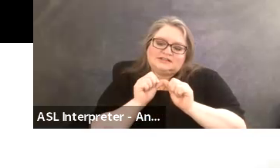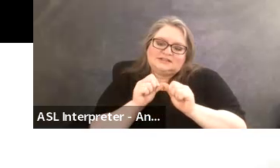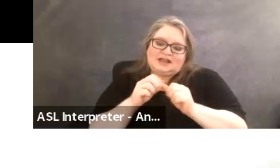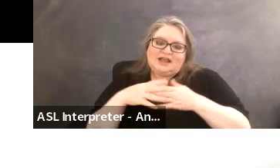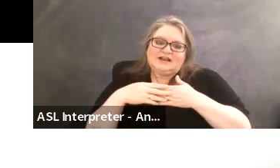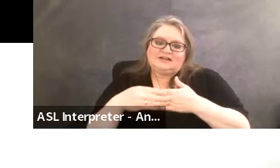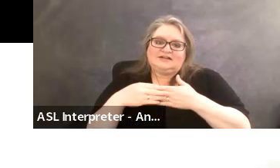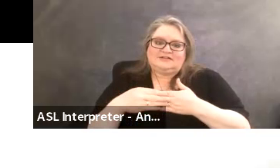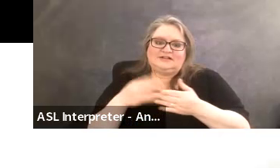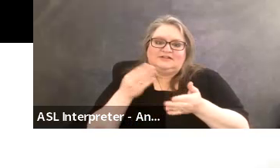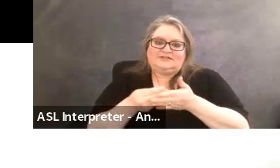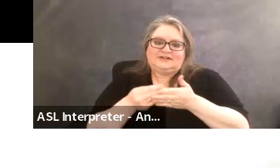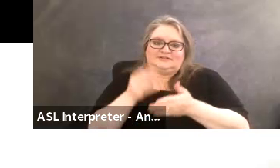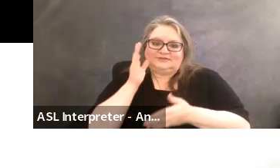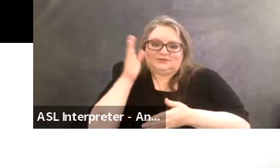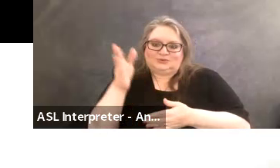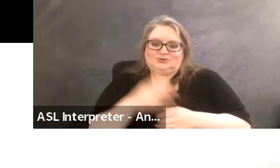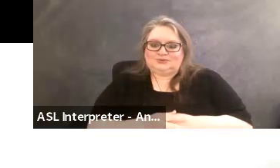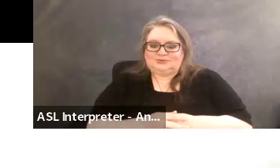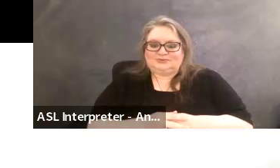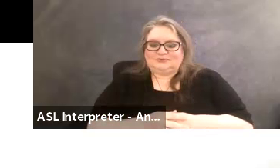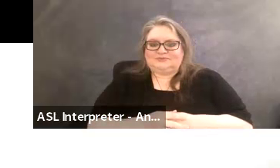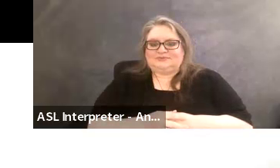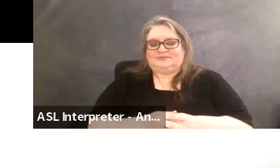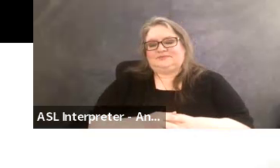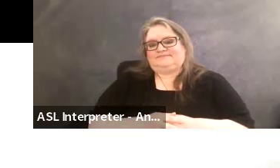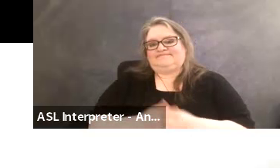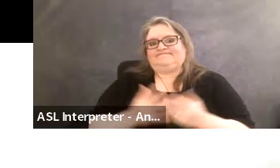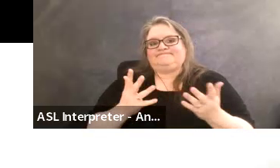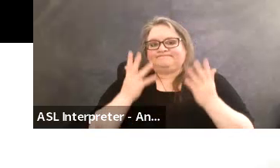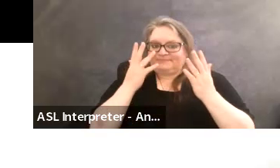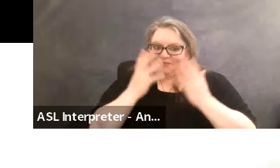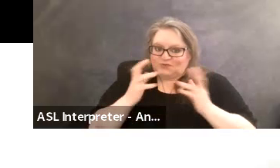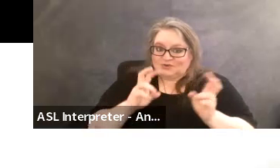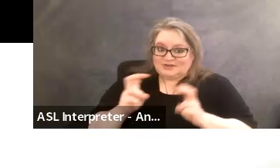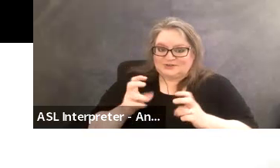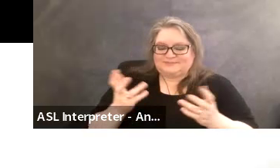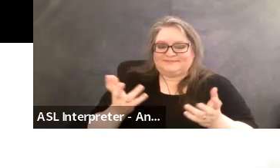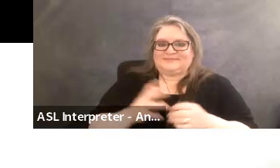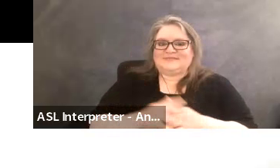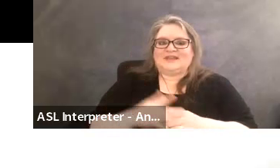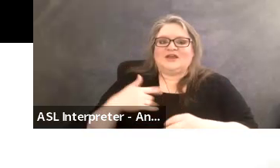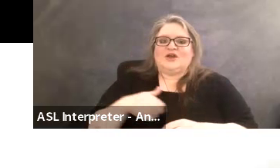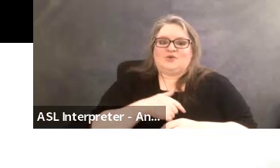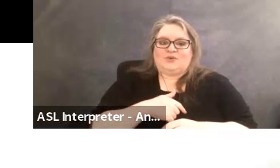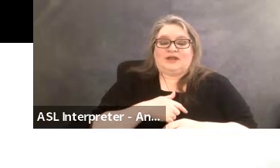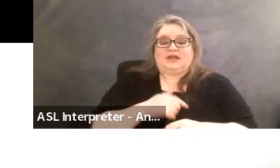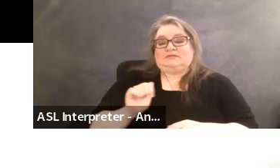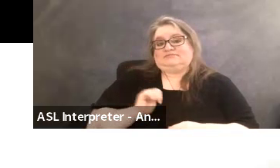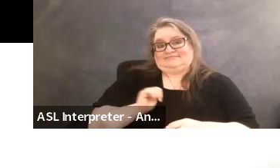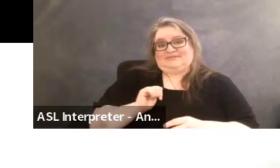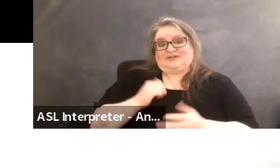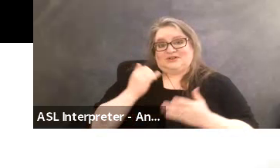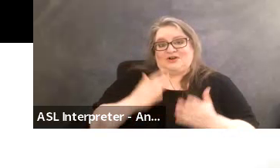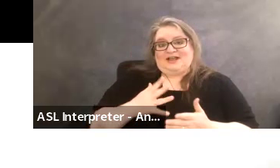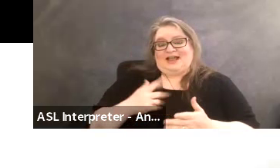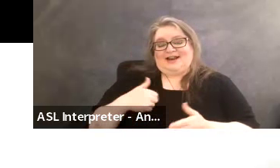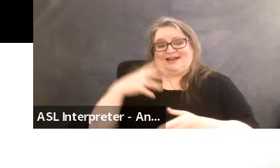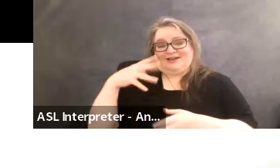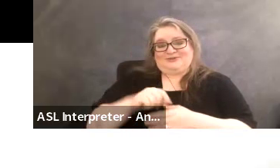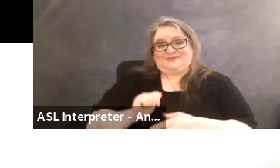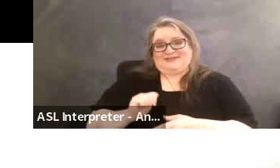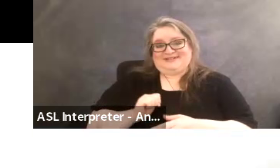flexible financial future. The unfortunate issue is that we are, as artists, and I still count myself as